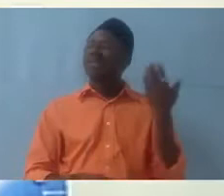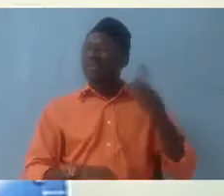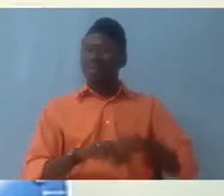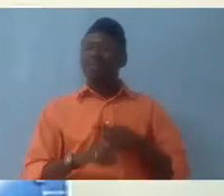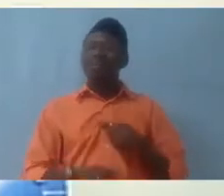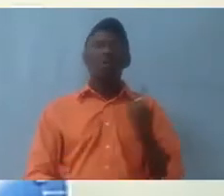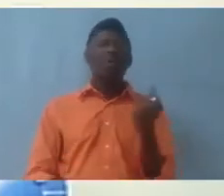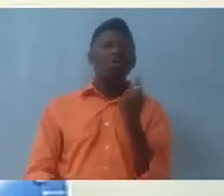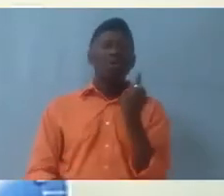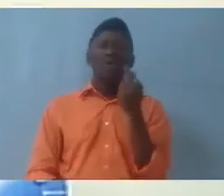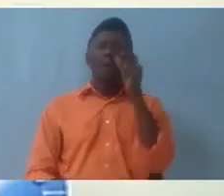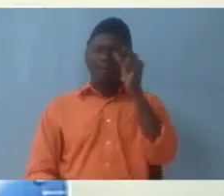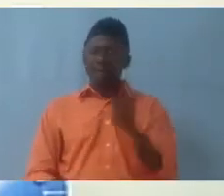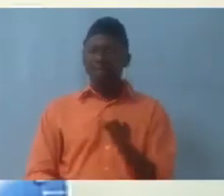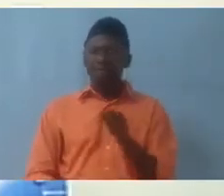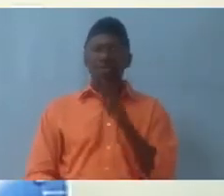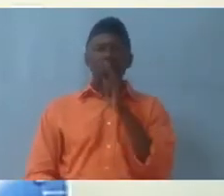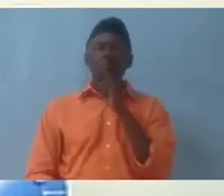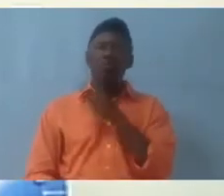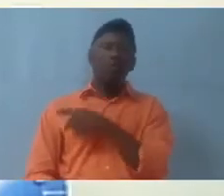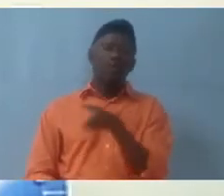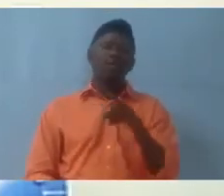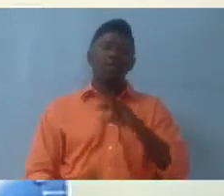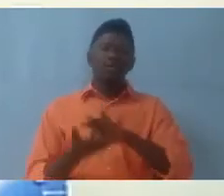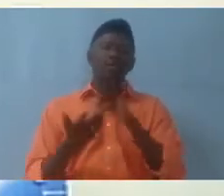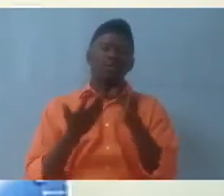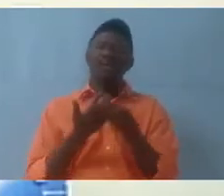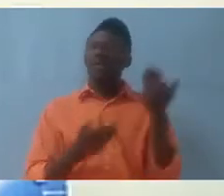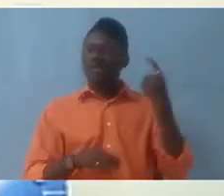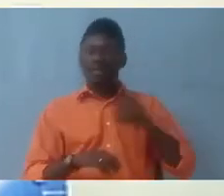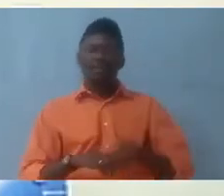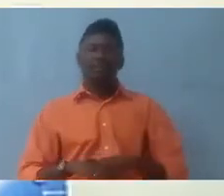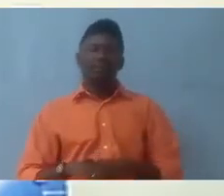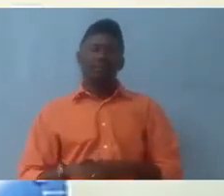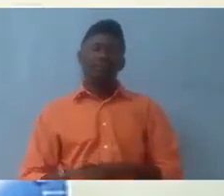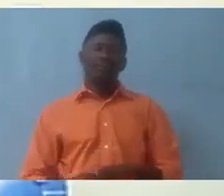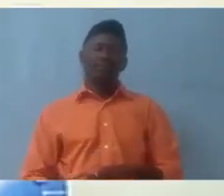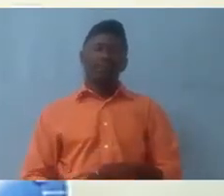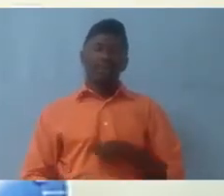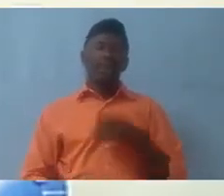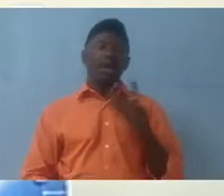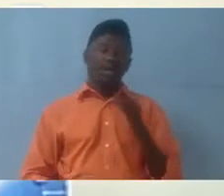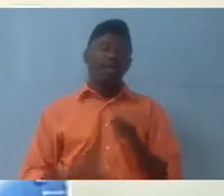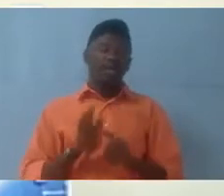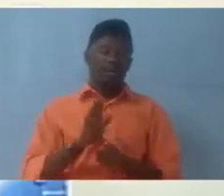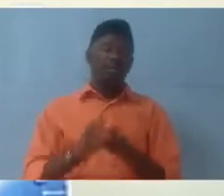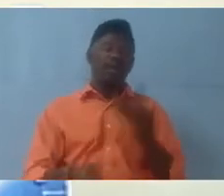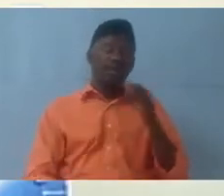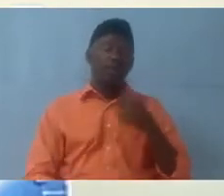time. Ndax man rek lañ toxalon ci jamono bobu. And if you worked at the judiciary back then, you will understand that